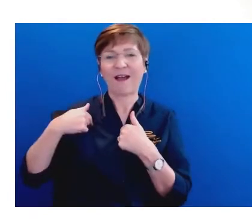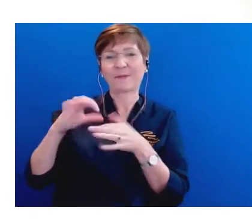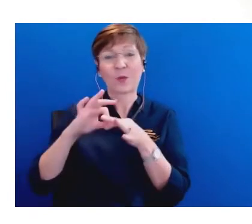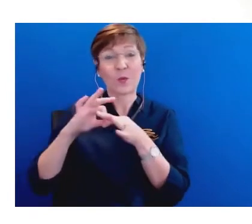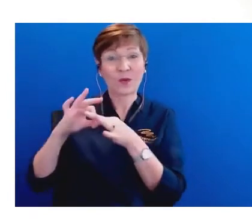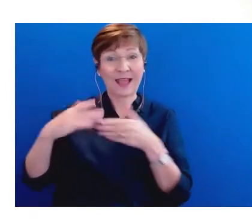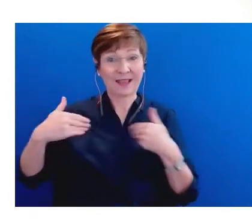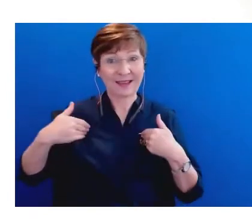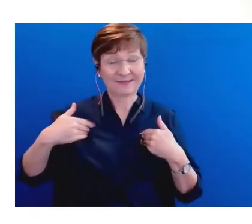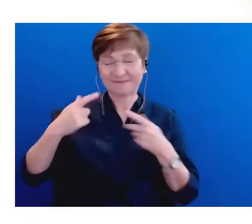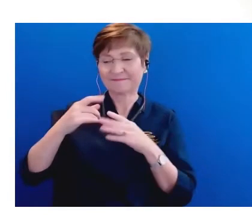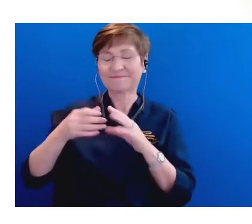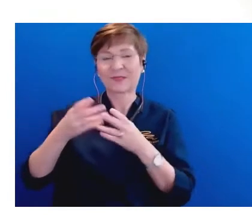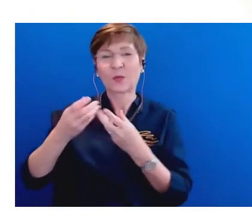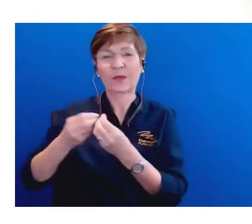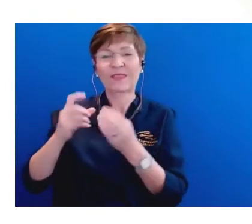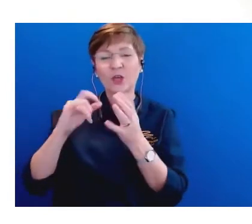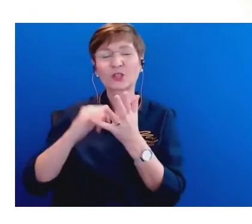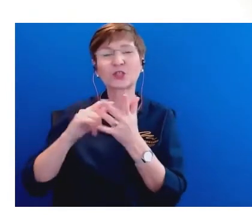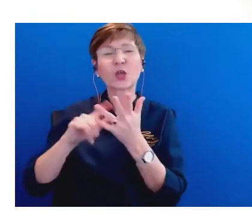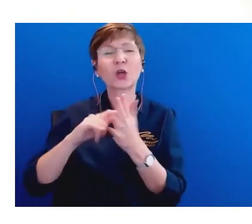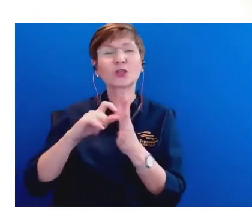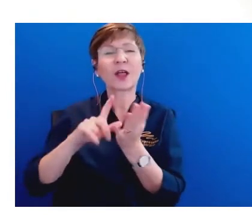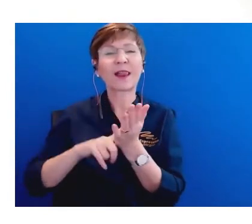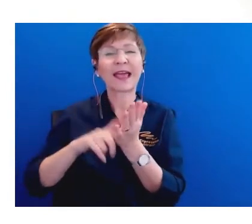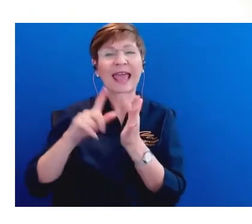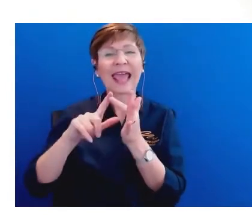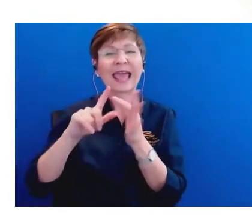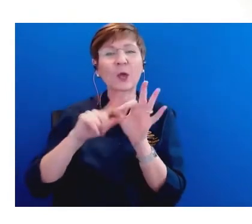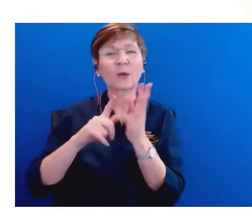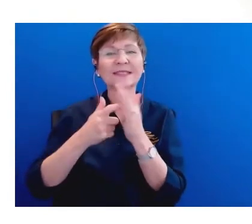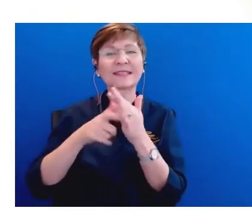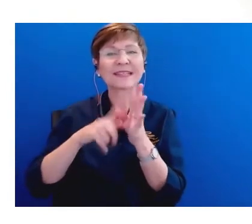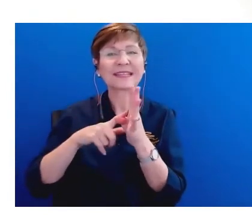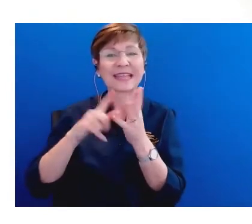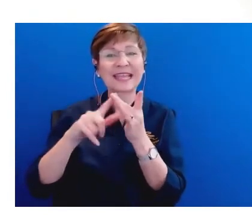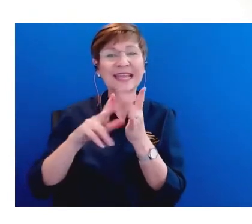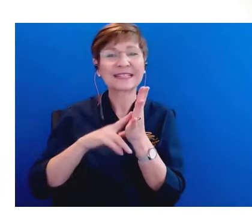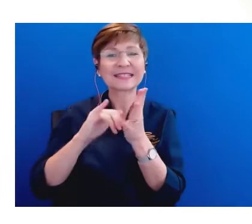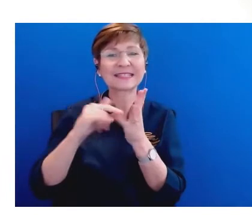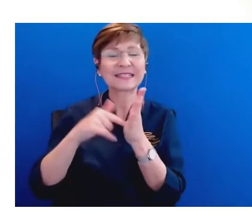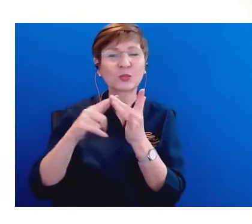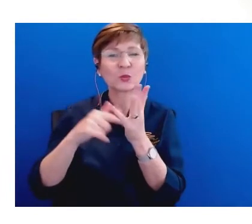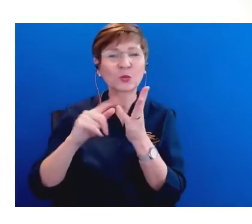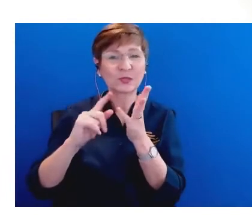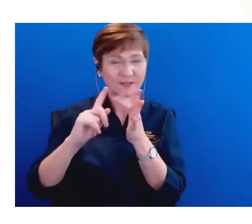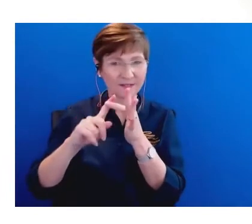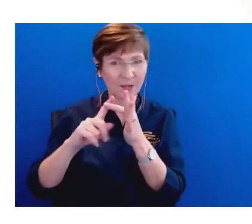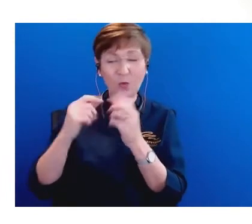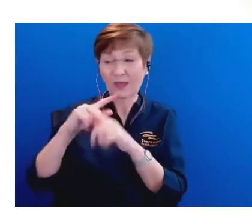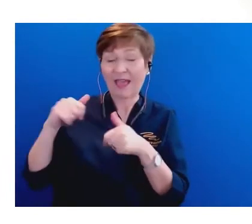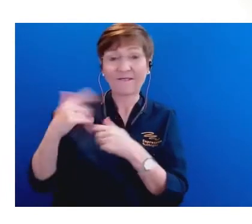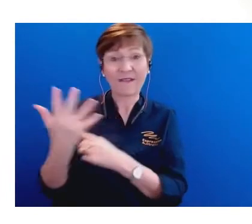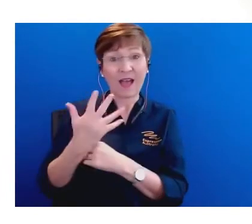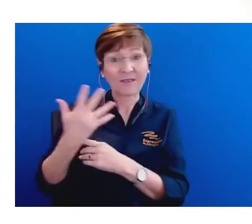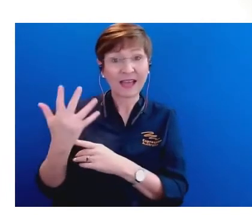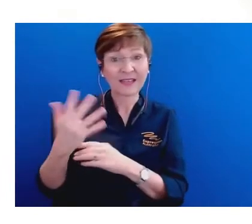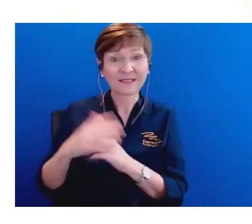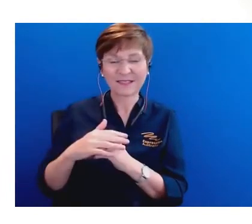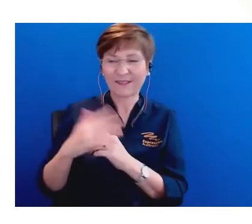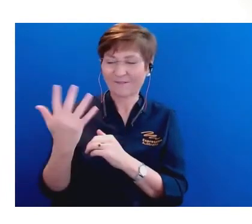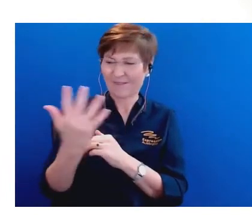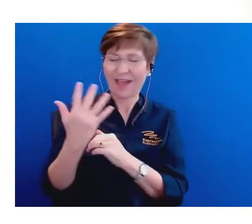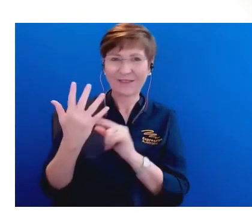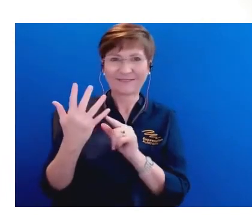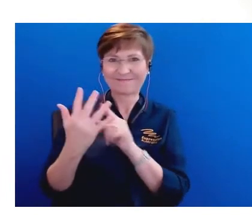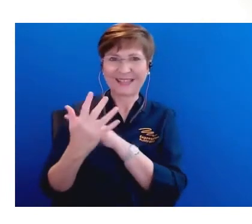Equity Institute. There are 5 of us on the research team, and we come from different disciplines, including consumer